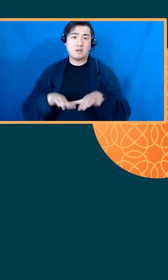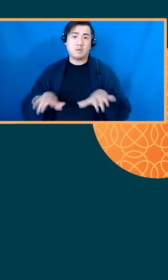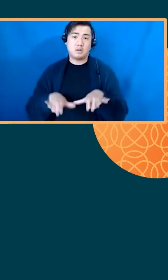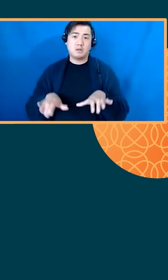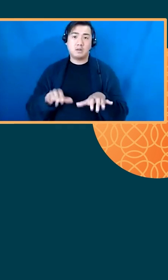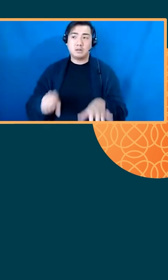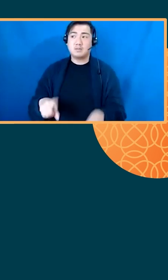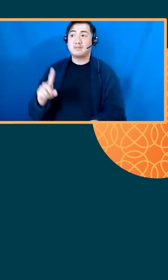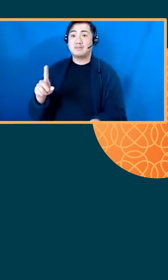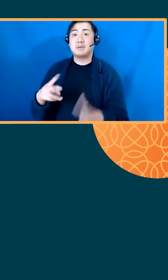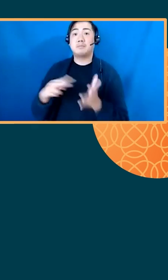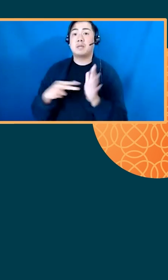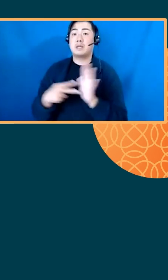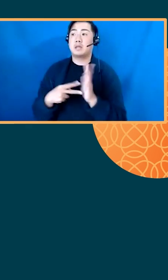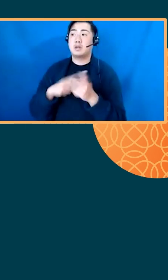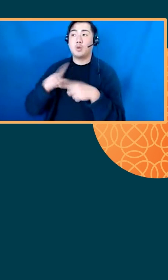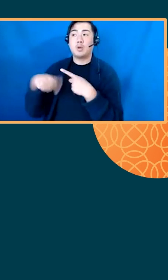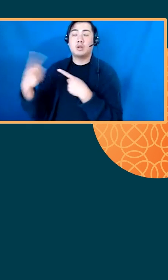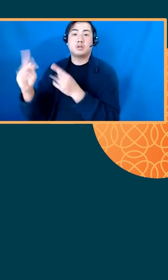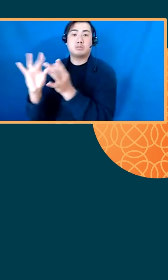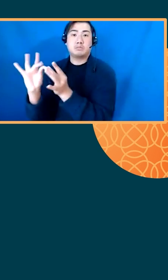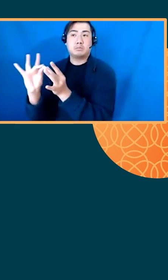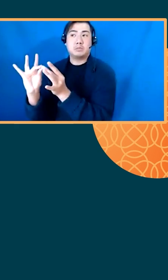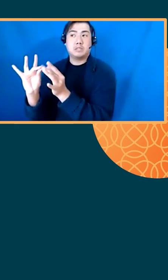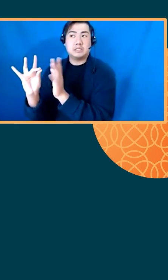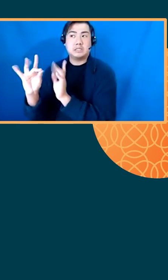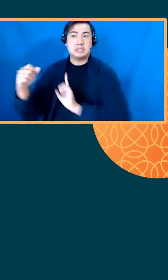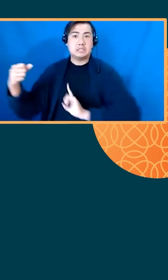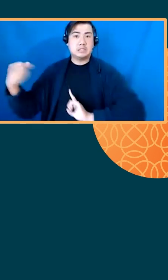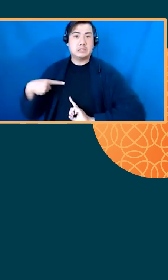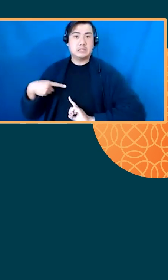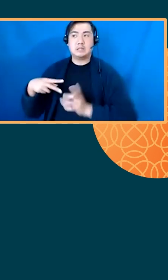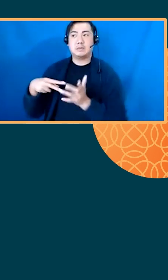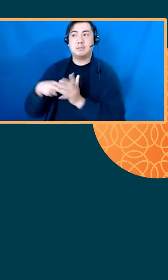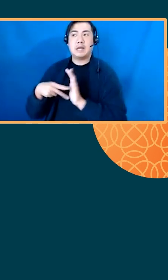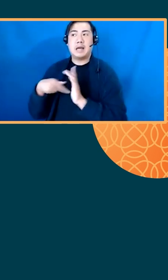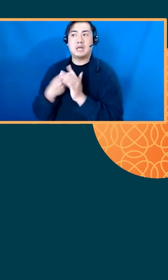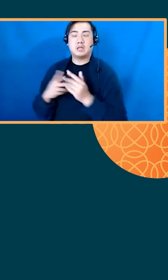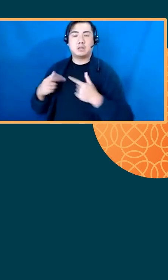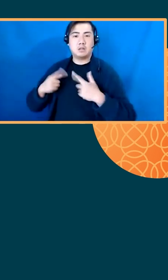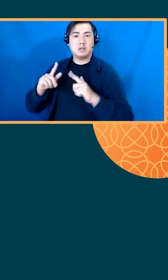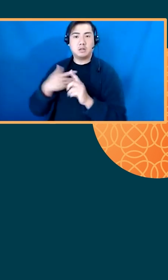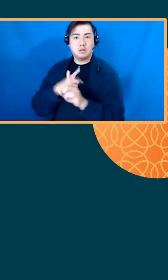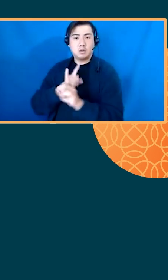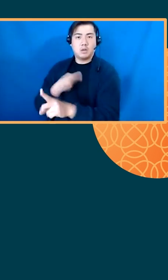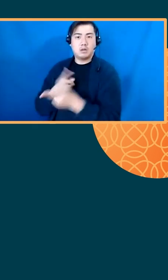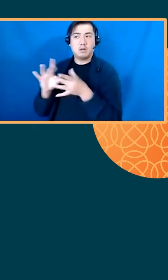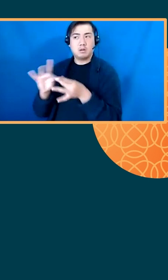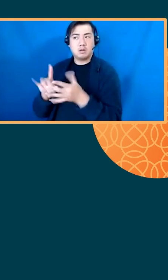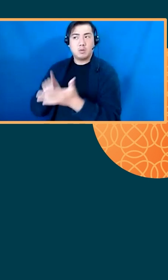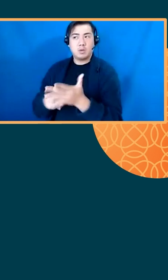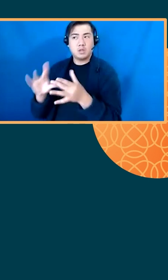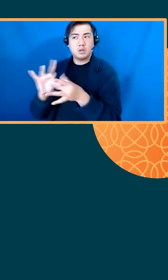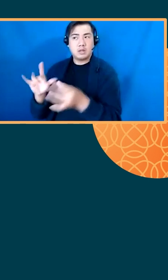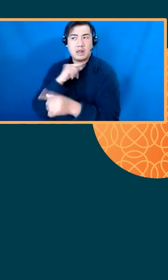say, I can set clear boundaries while still being kind. What you said was inappropriate. This is the impact. Don't